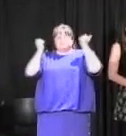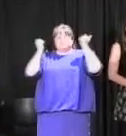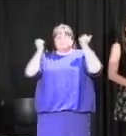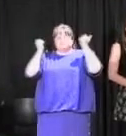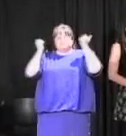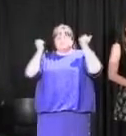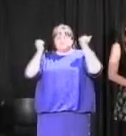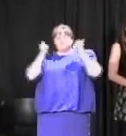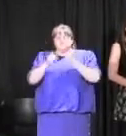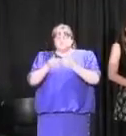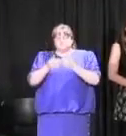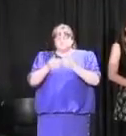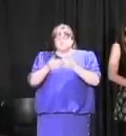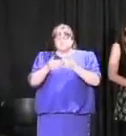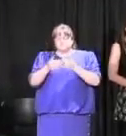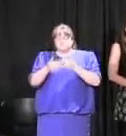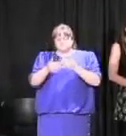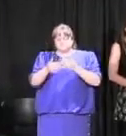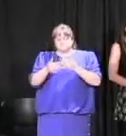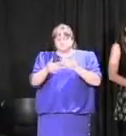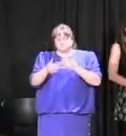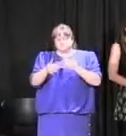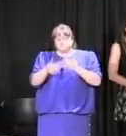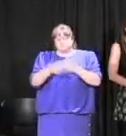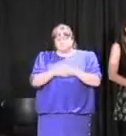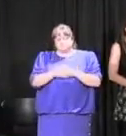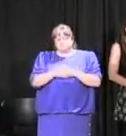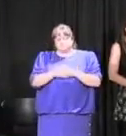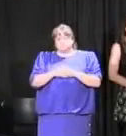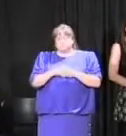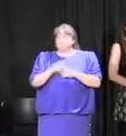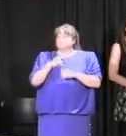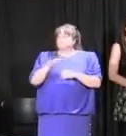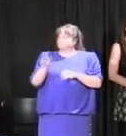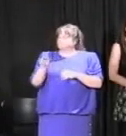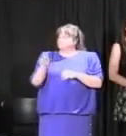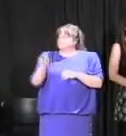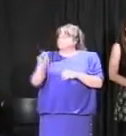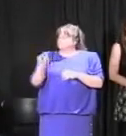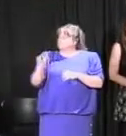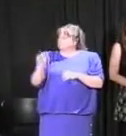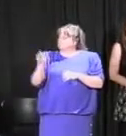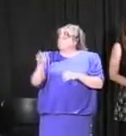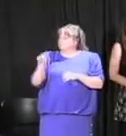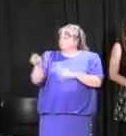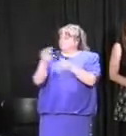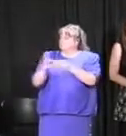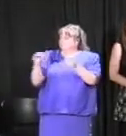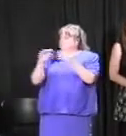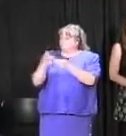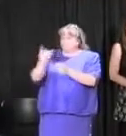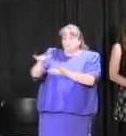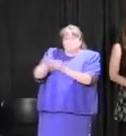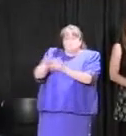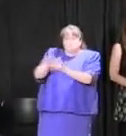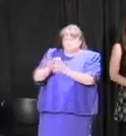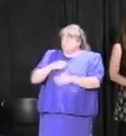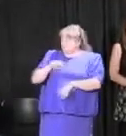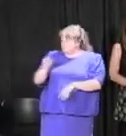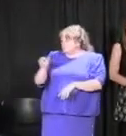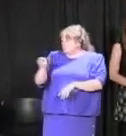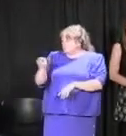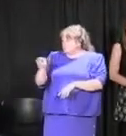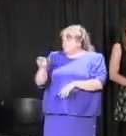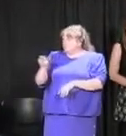And then one day, on the news, Grandview broke. And I started watching you guys. I started listening to the